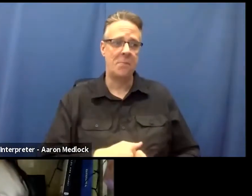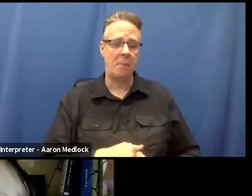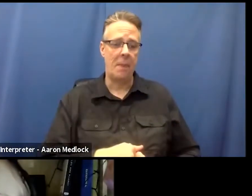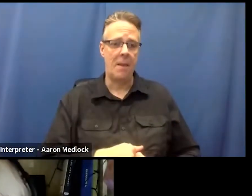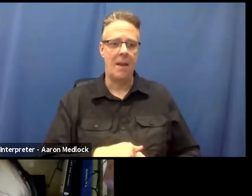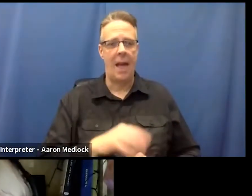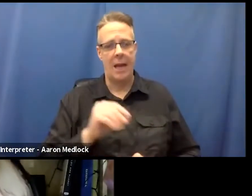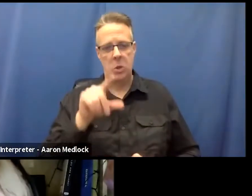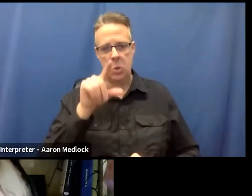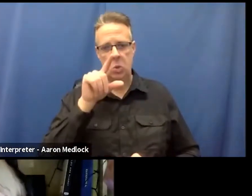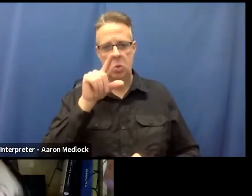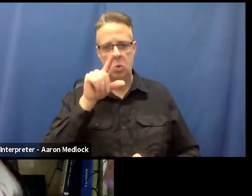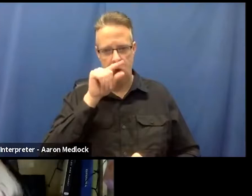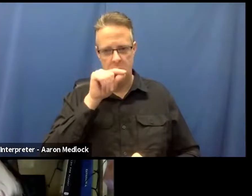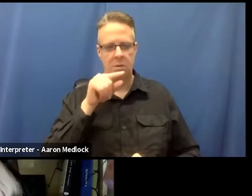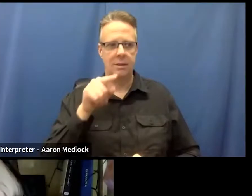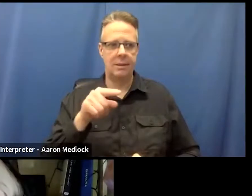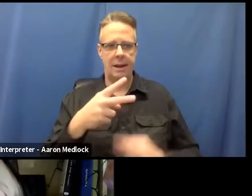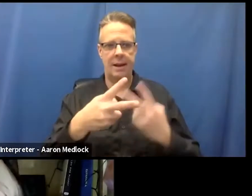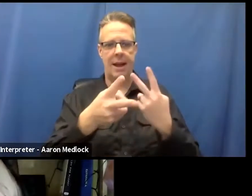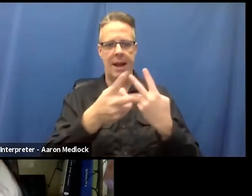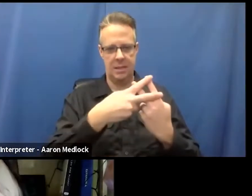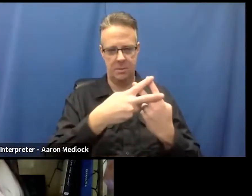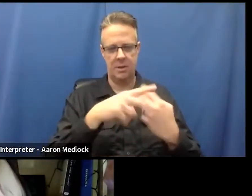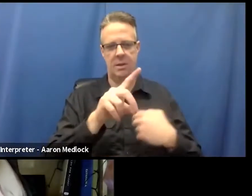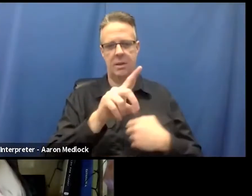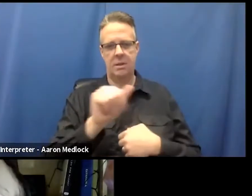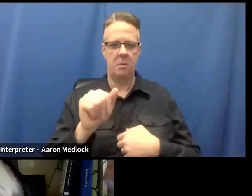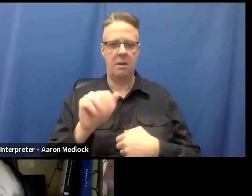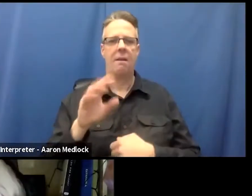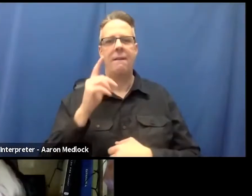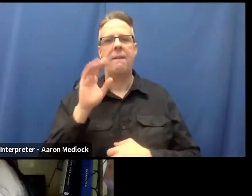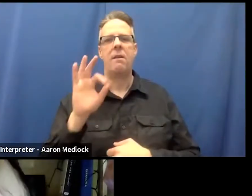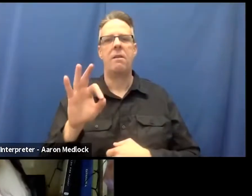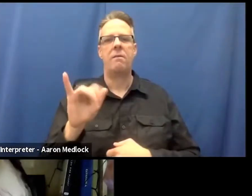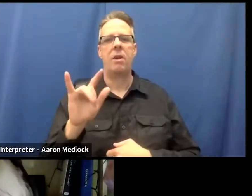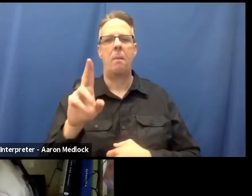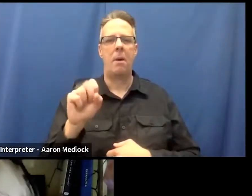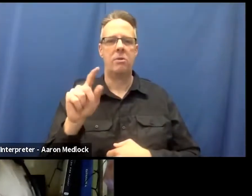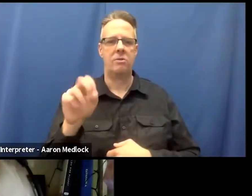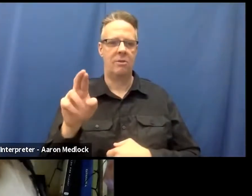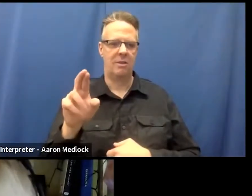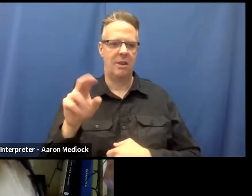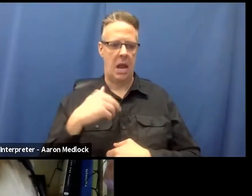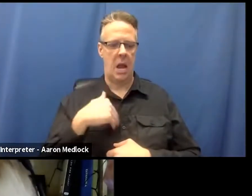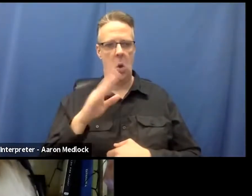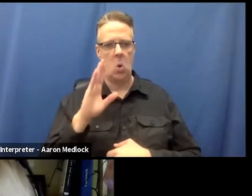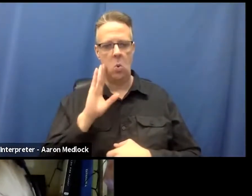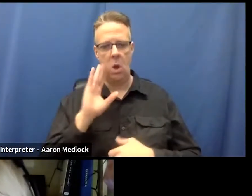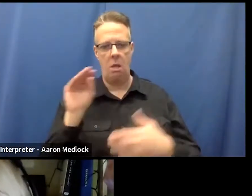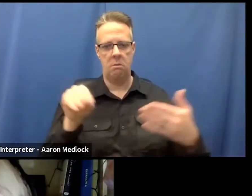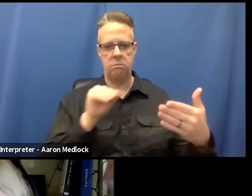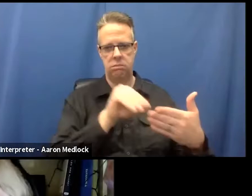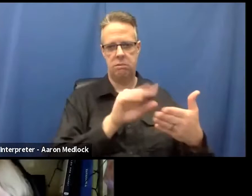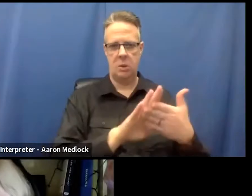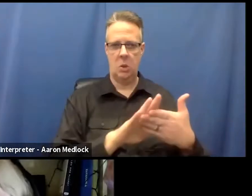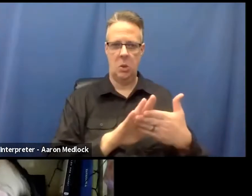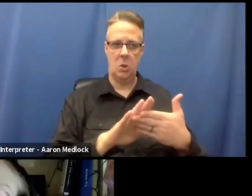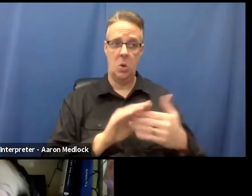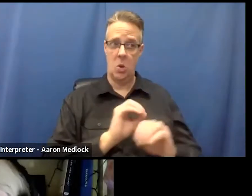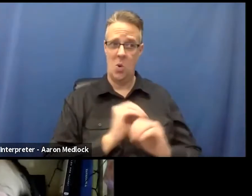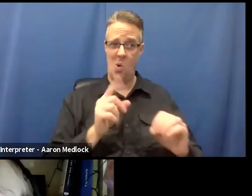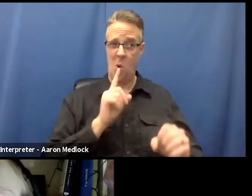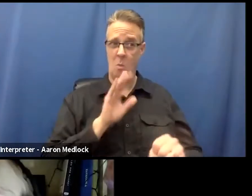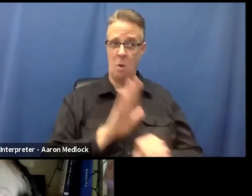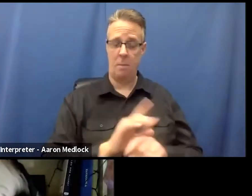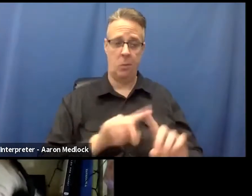the Twitter hashtag disability filibuster I'll peruse that, and no promises to anyone, but